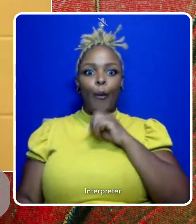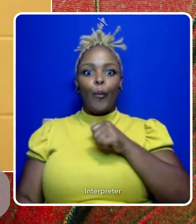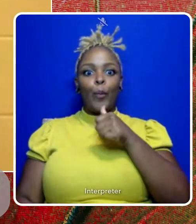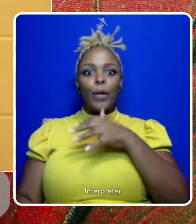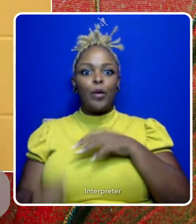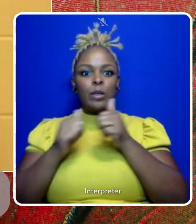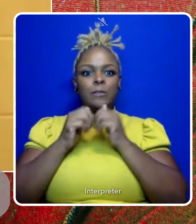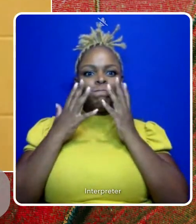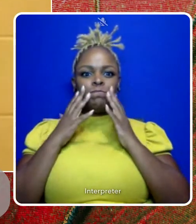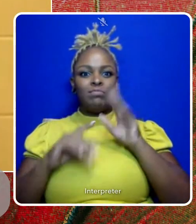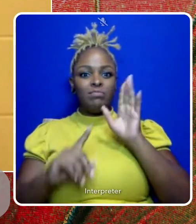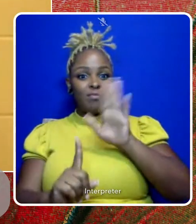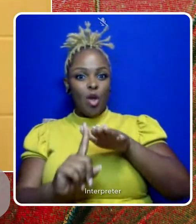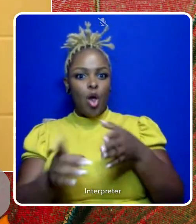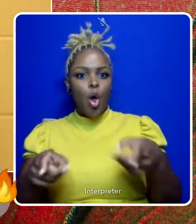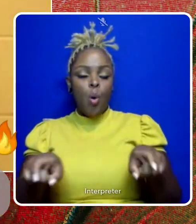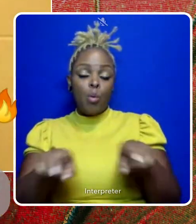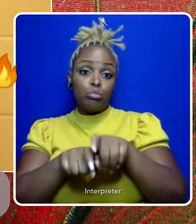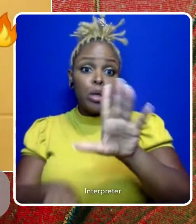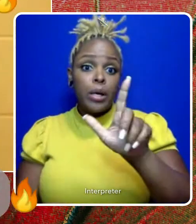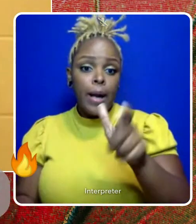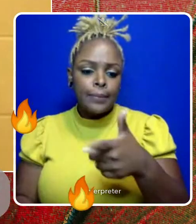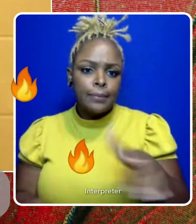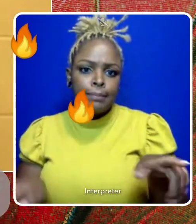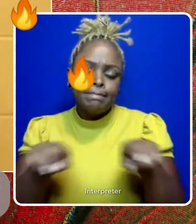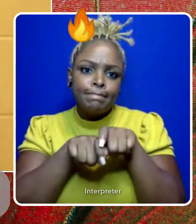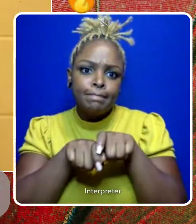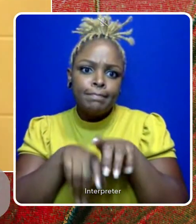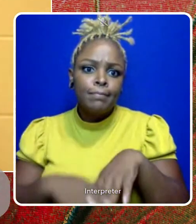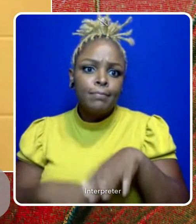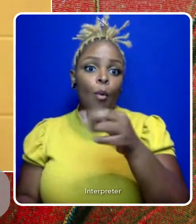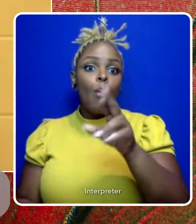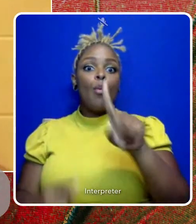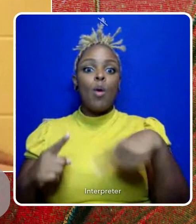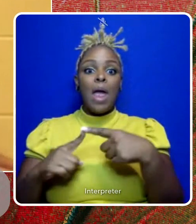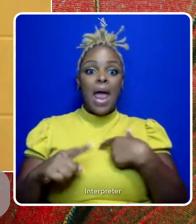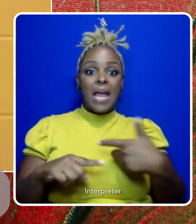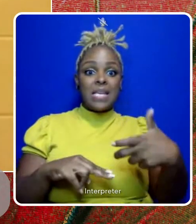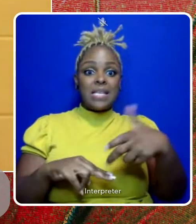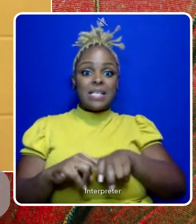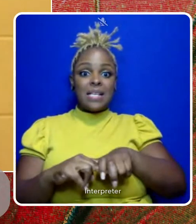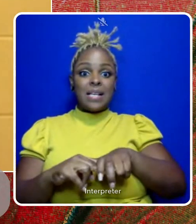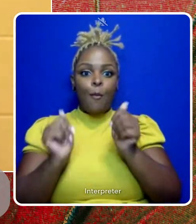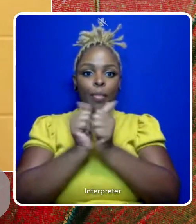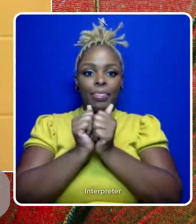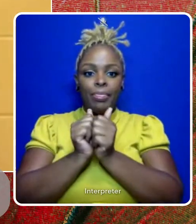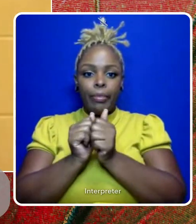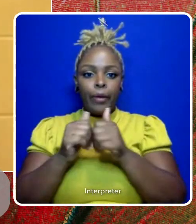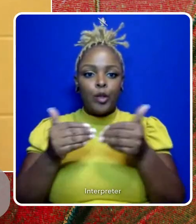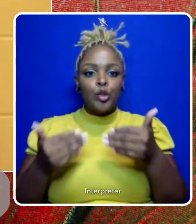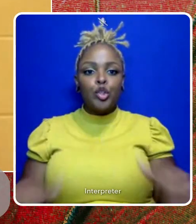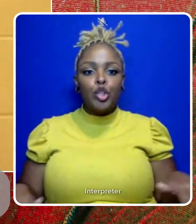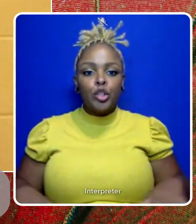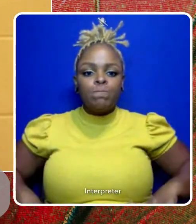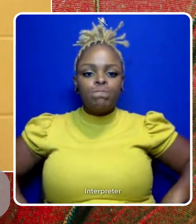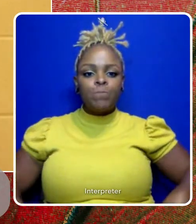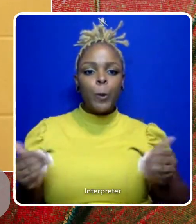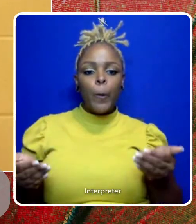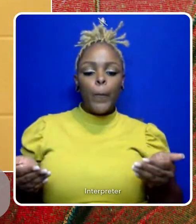after I sat with the skirt just a little bit shorter than my fingertips, but I do remember when I walked into